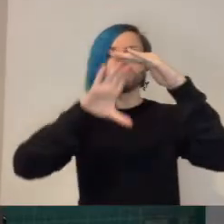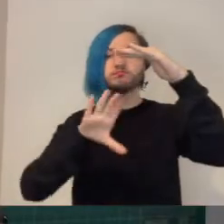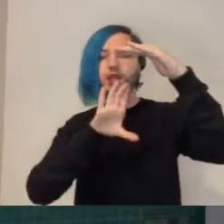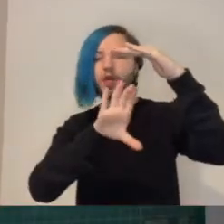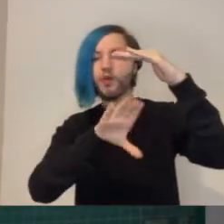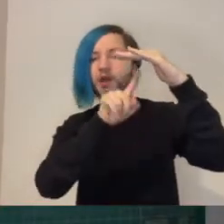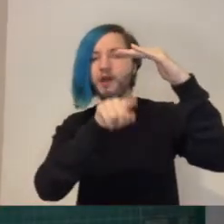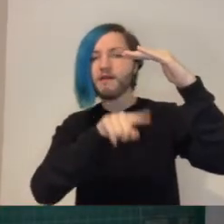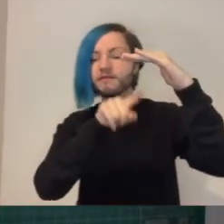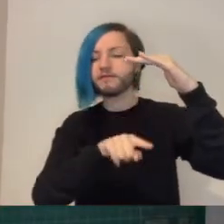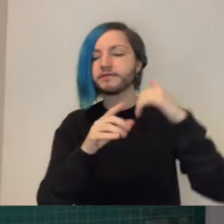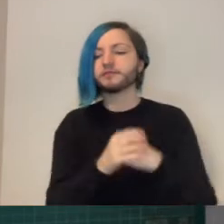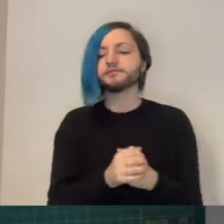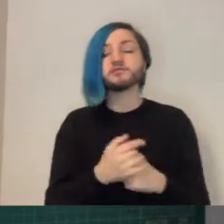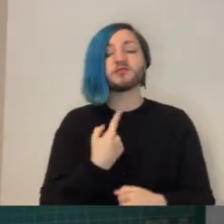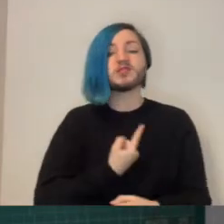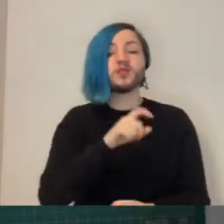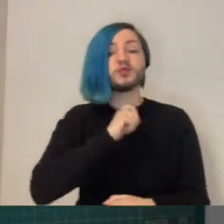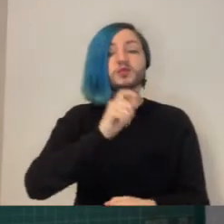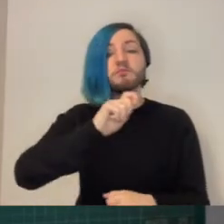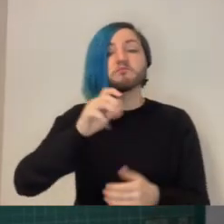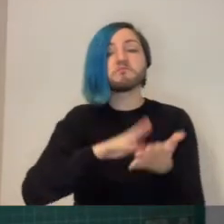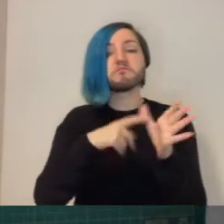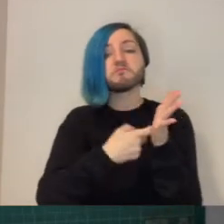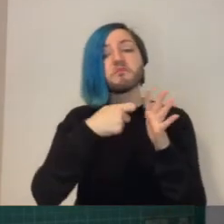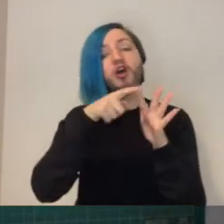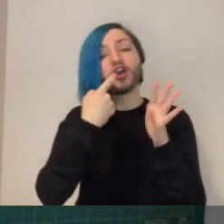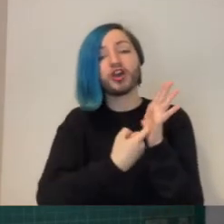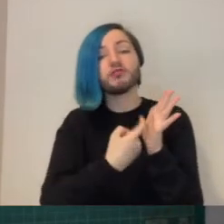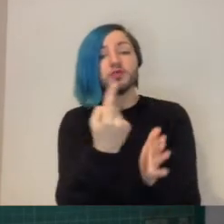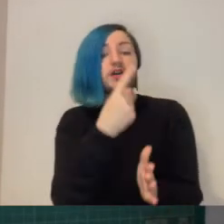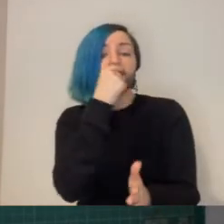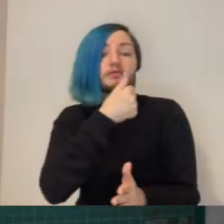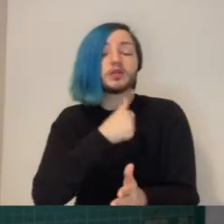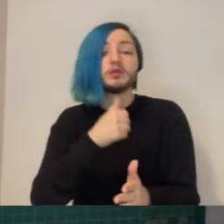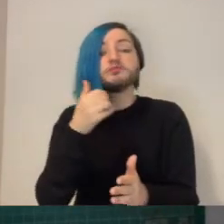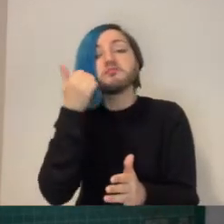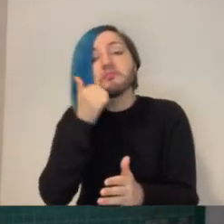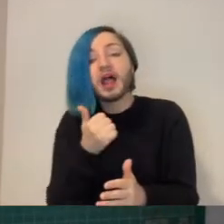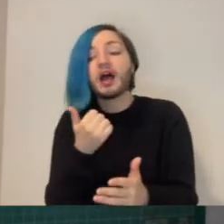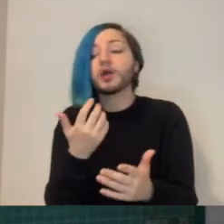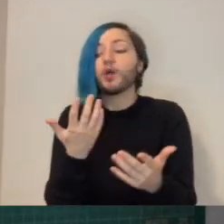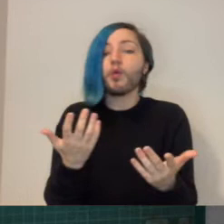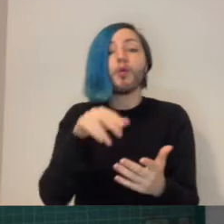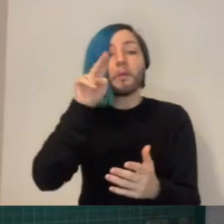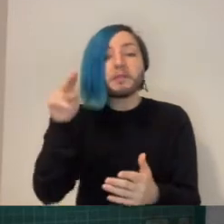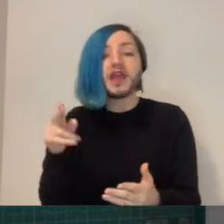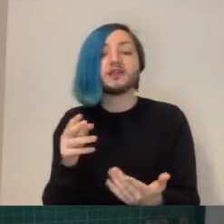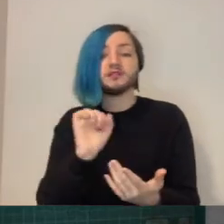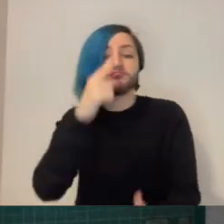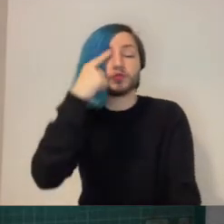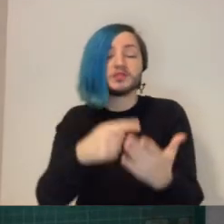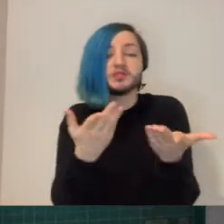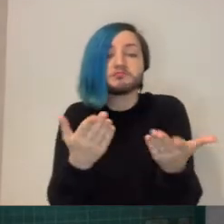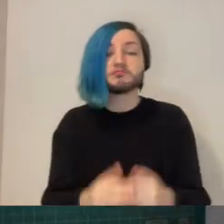the lower half. I'm going to take, working with a marker. You can work with a black marker if you would wish to, or you can